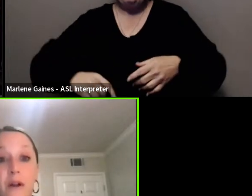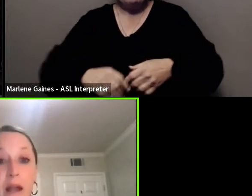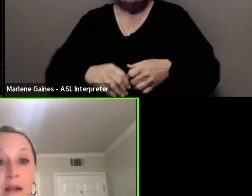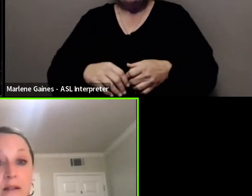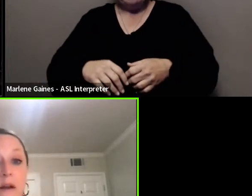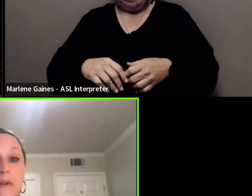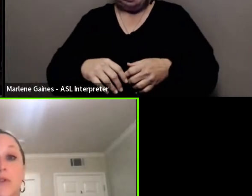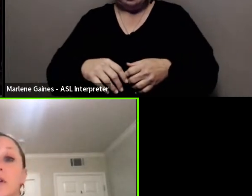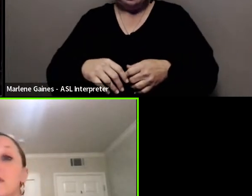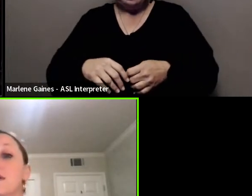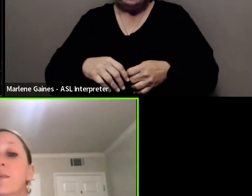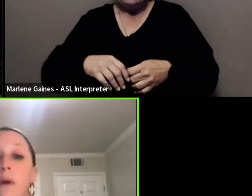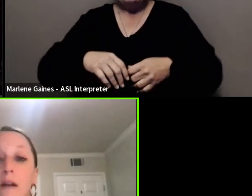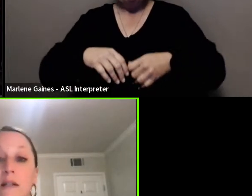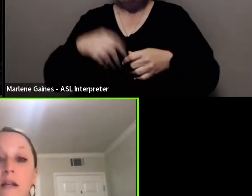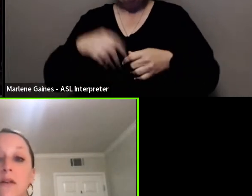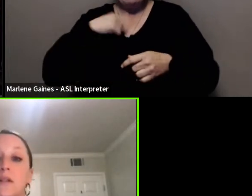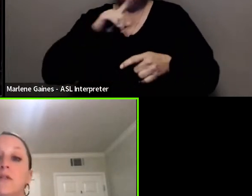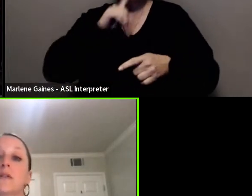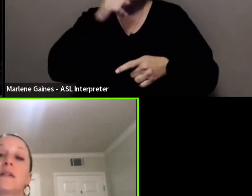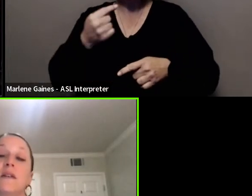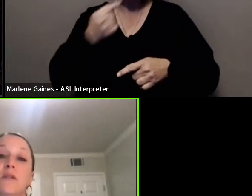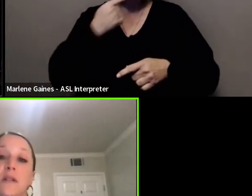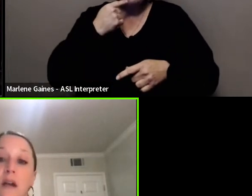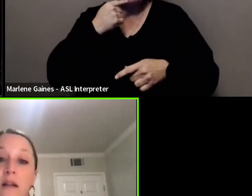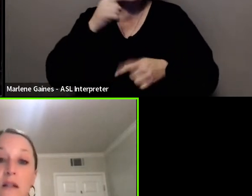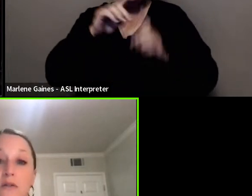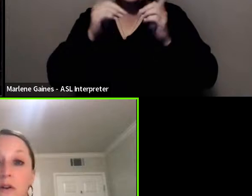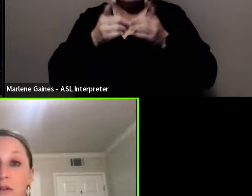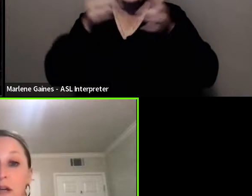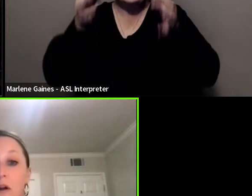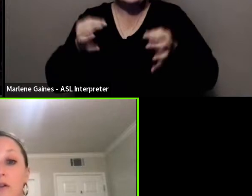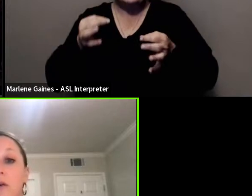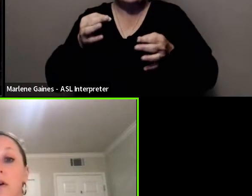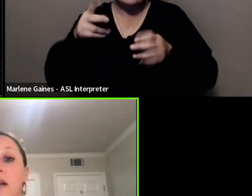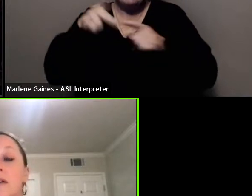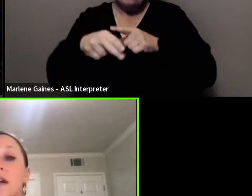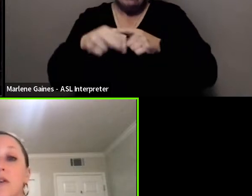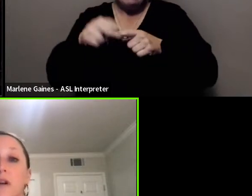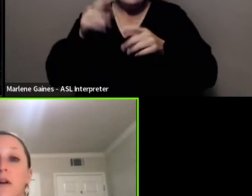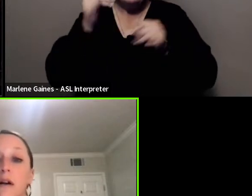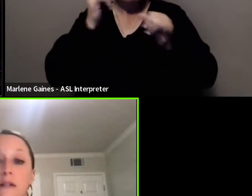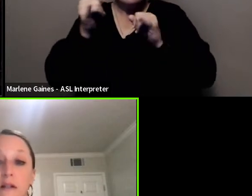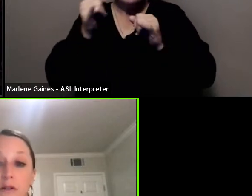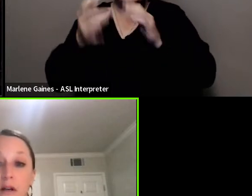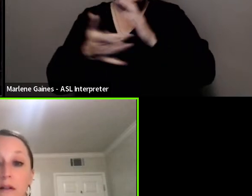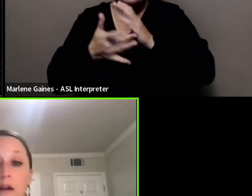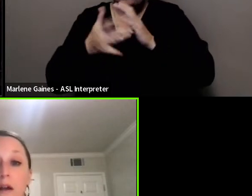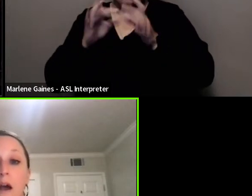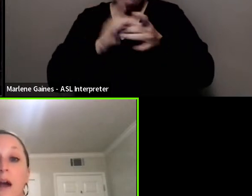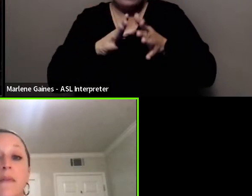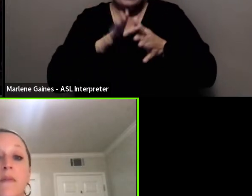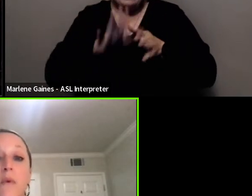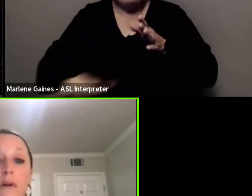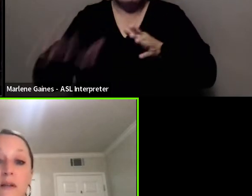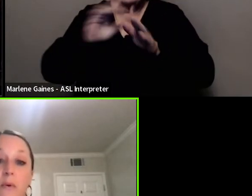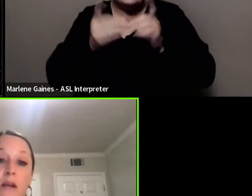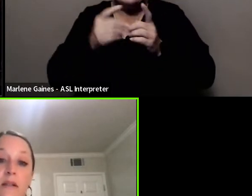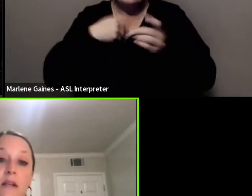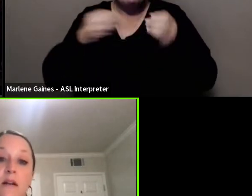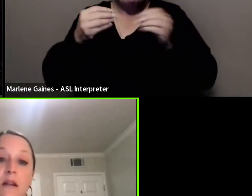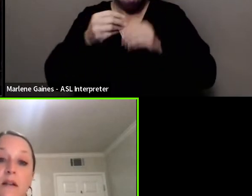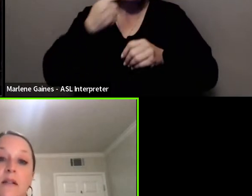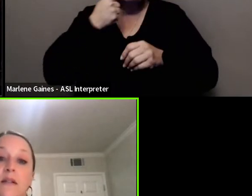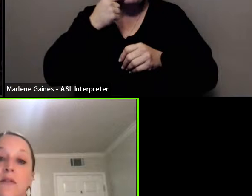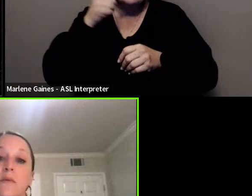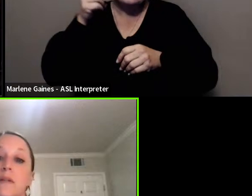On the other hand, I'm extremely disappointed to hear the district's decision to cut the instructional technology coordinator section across the district. I'm even more